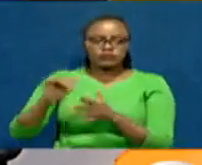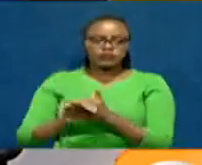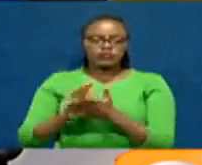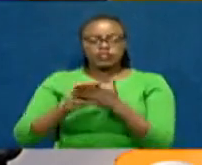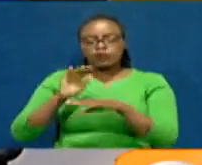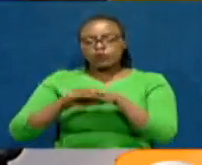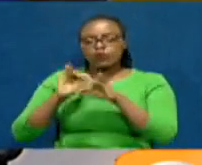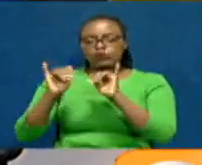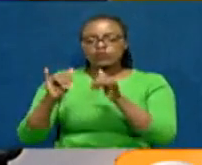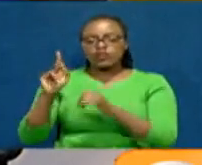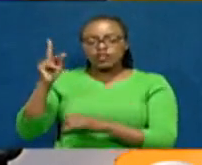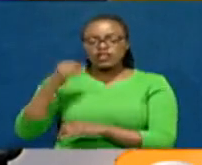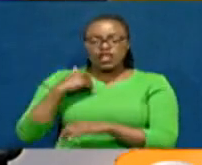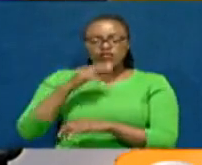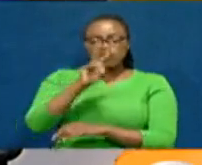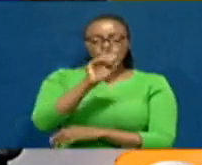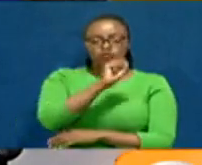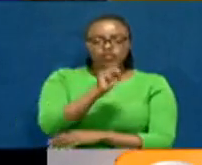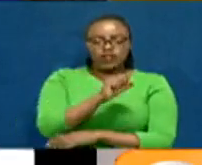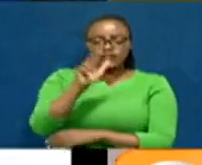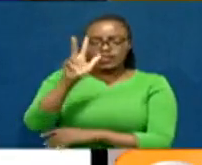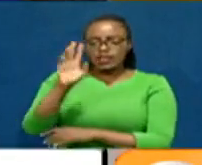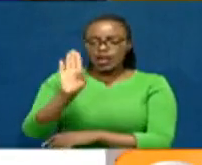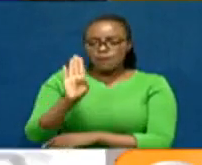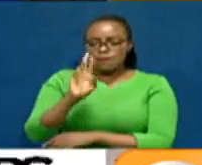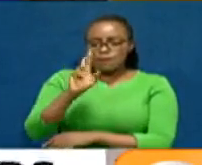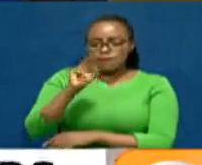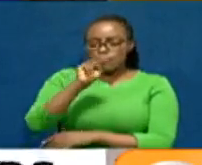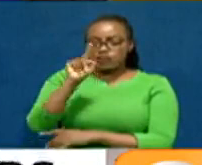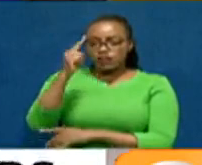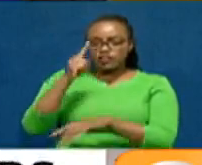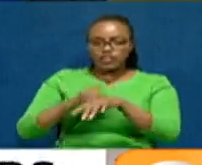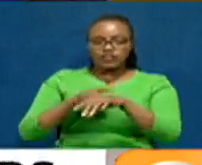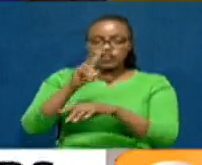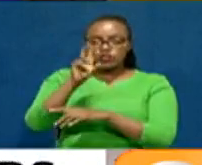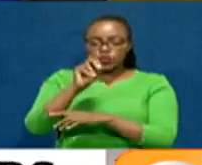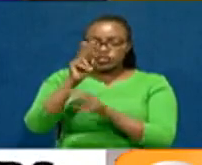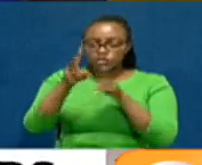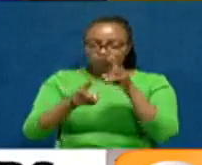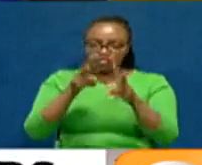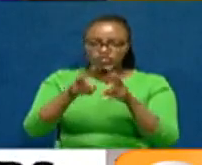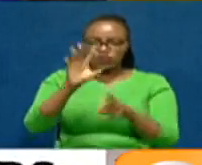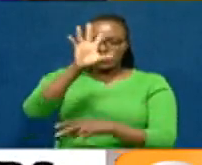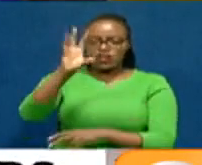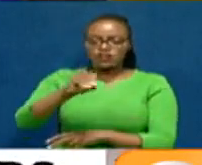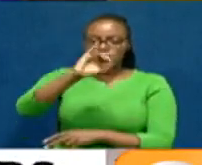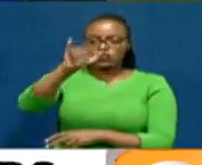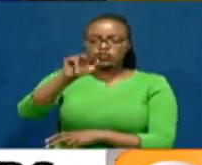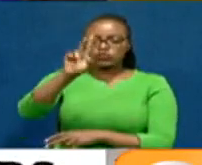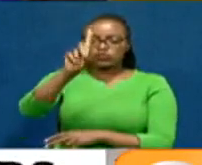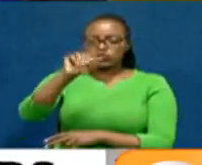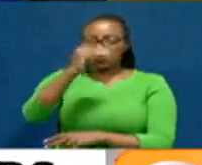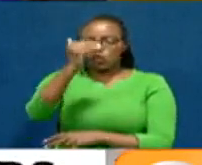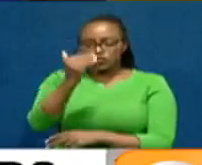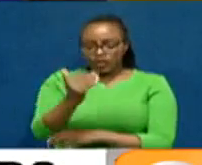Some good news. Kenya bagged 2 silver and 3 bronze medals on the first day of the 2022 Africa Judo